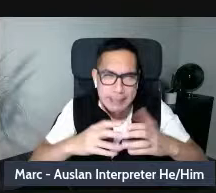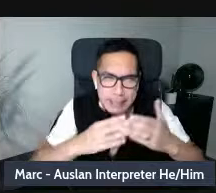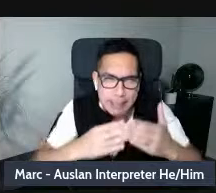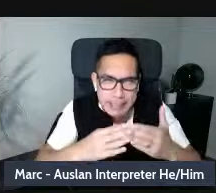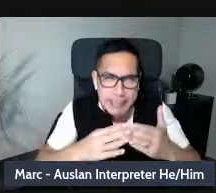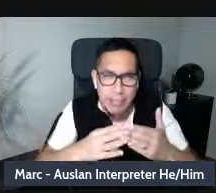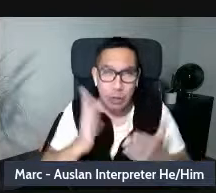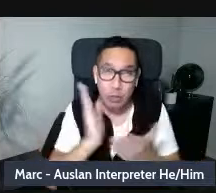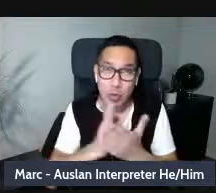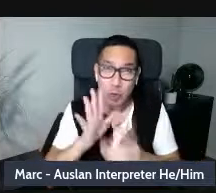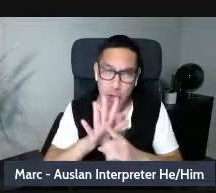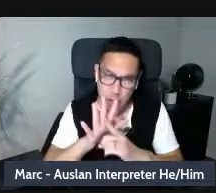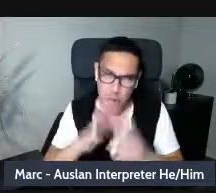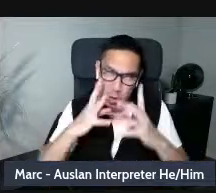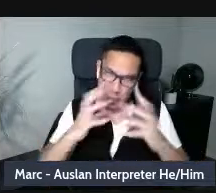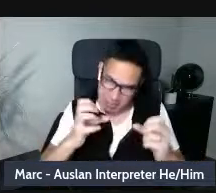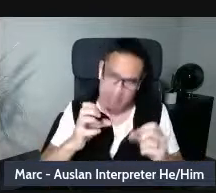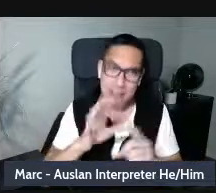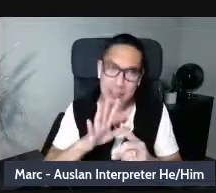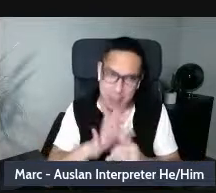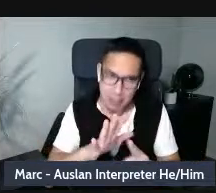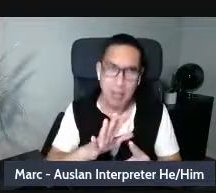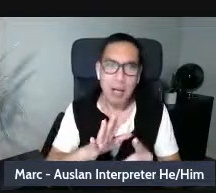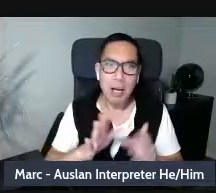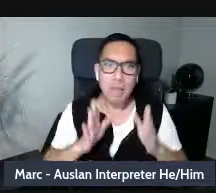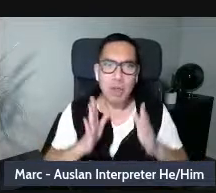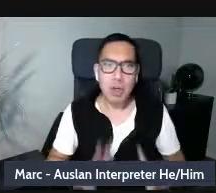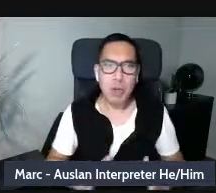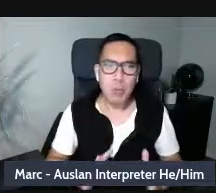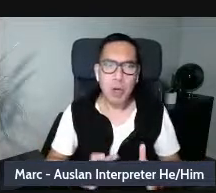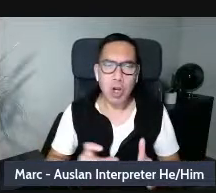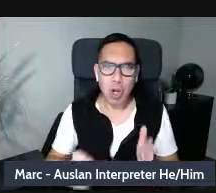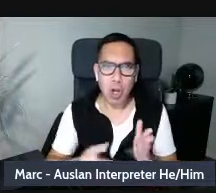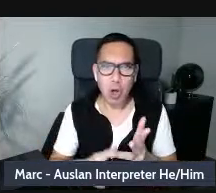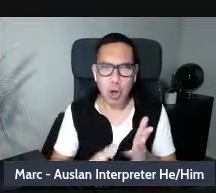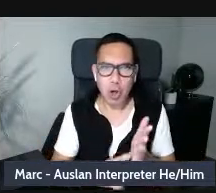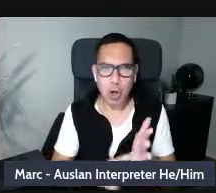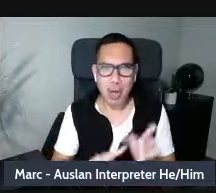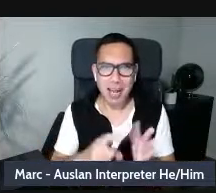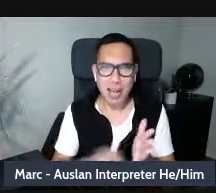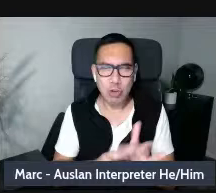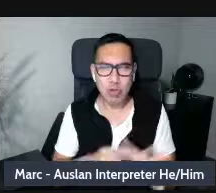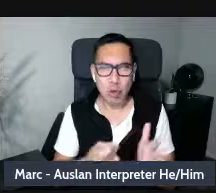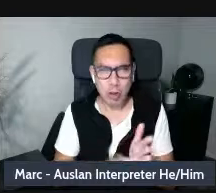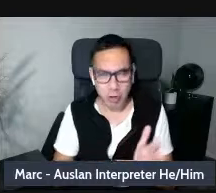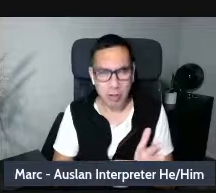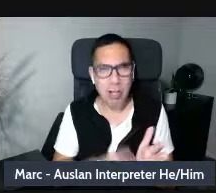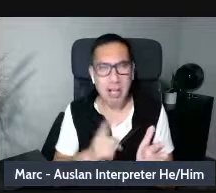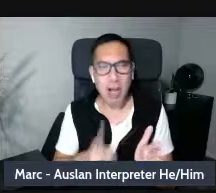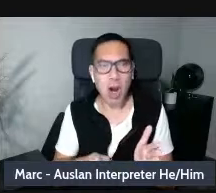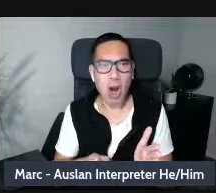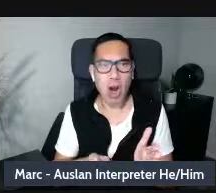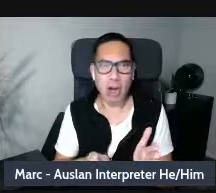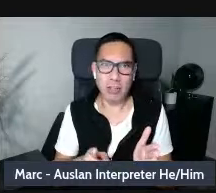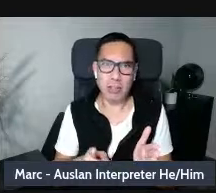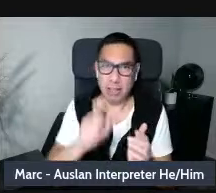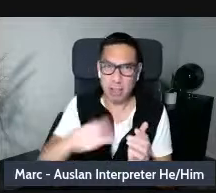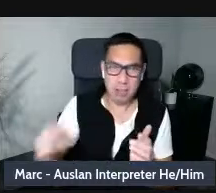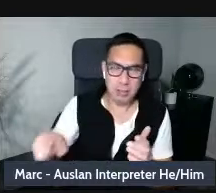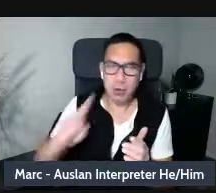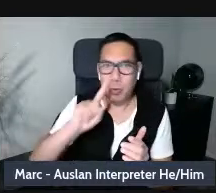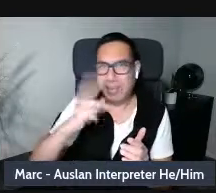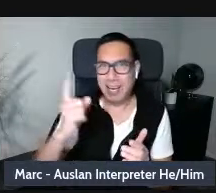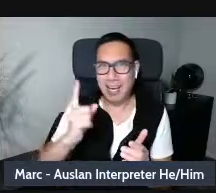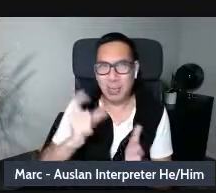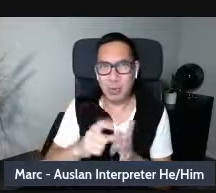in human collateral vessels in stroke patients, but of course we can't do that in an actual